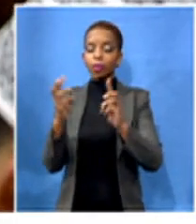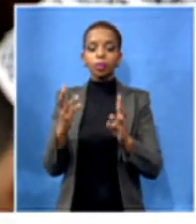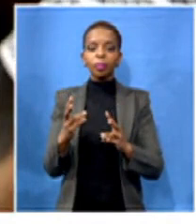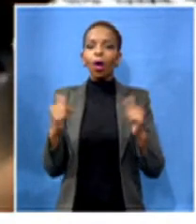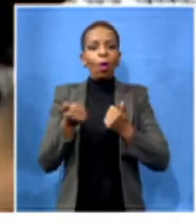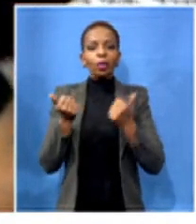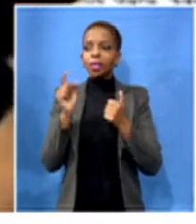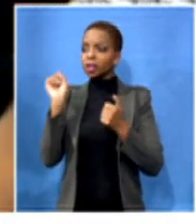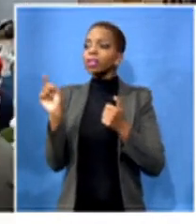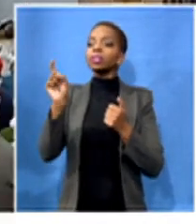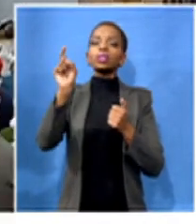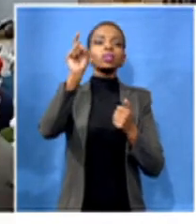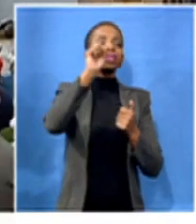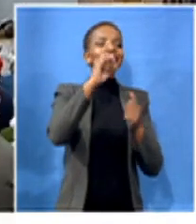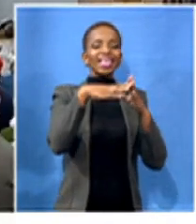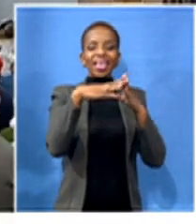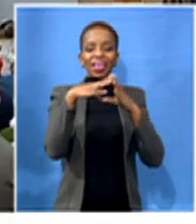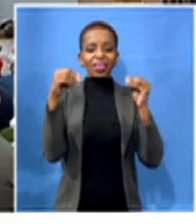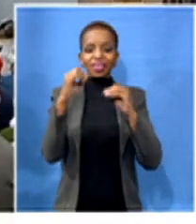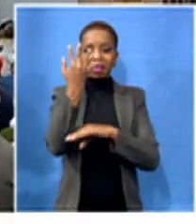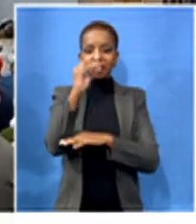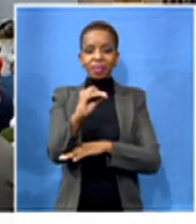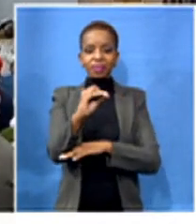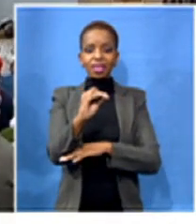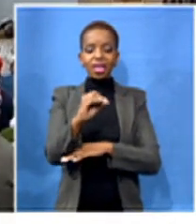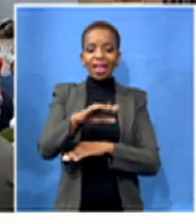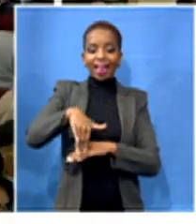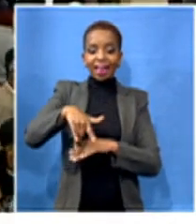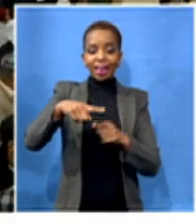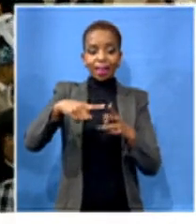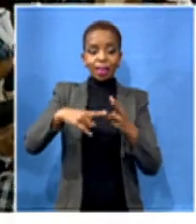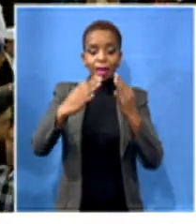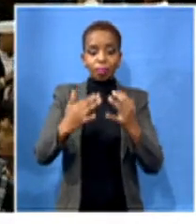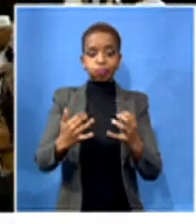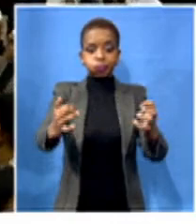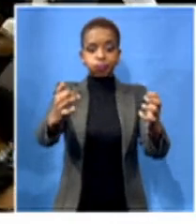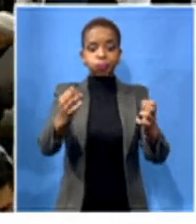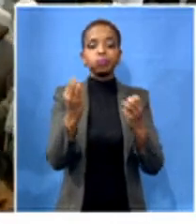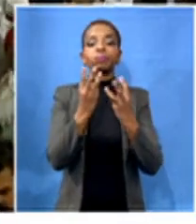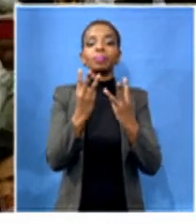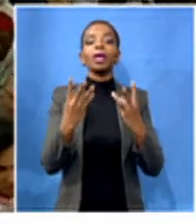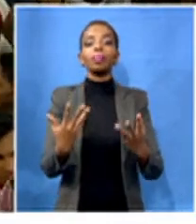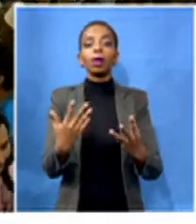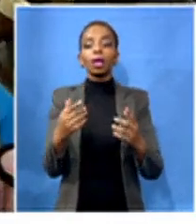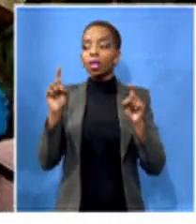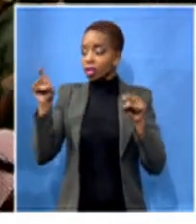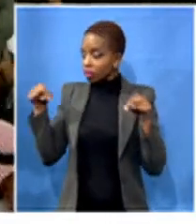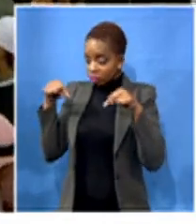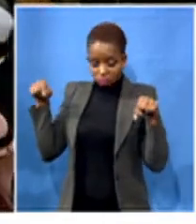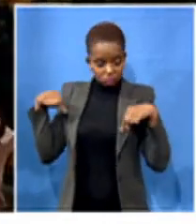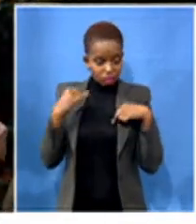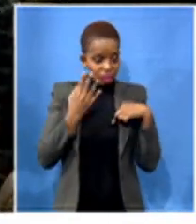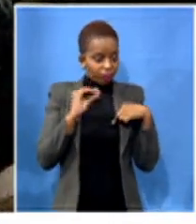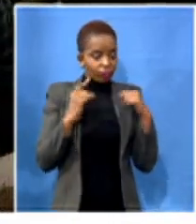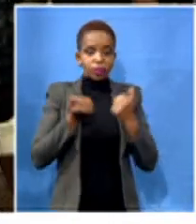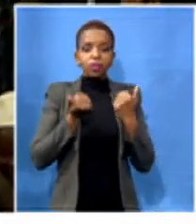who determines what congregant is allowed inside? And, you know, you wonder if this has been thought out properly enough. And it's a